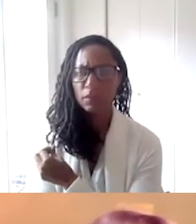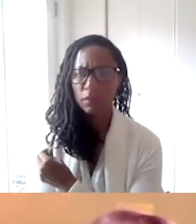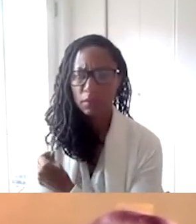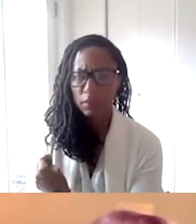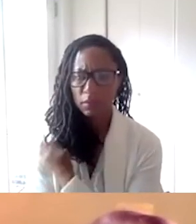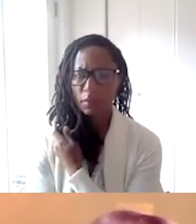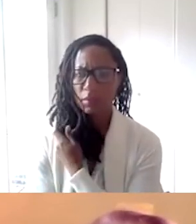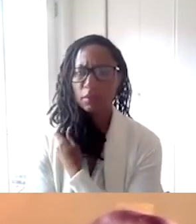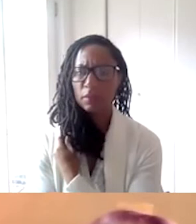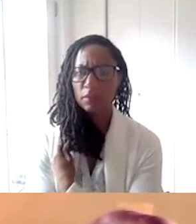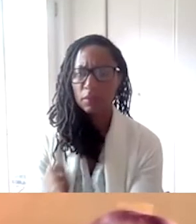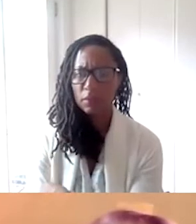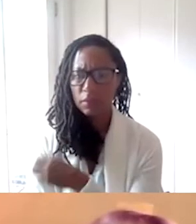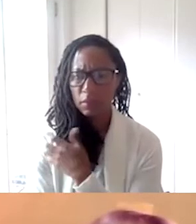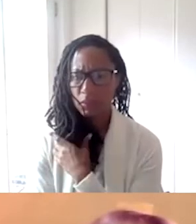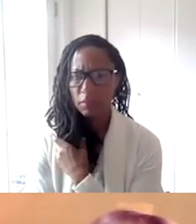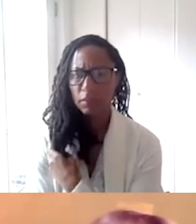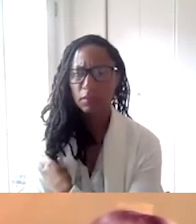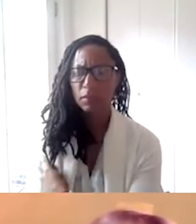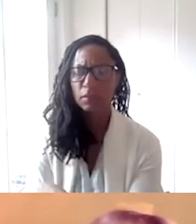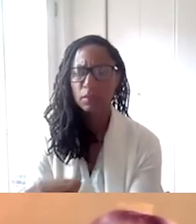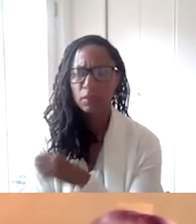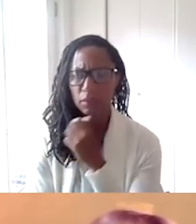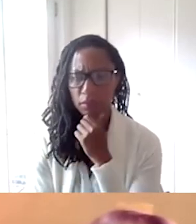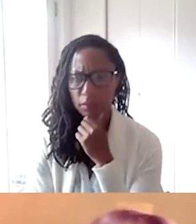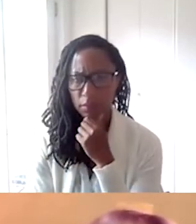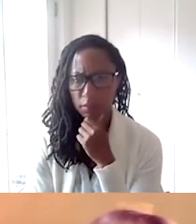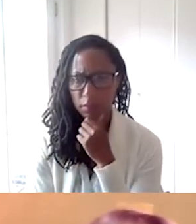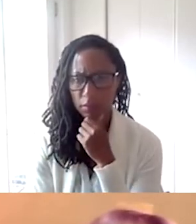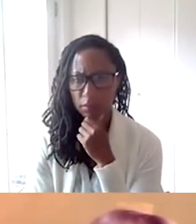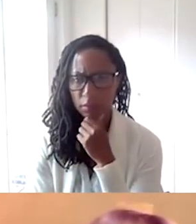I think it should be more conversation about educating